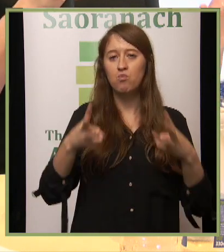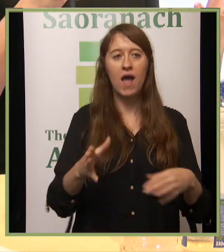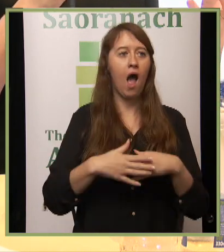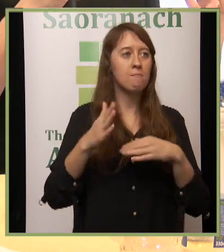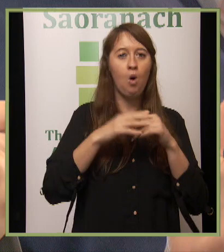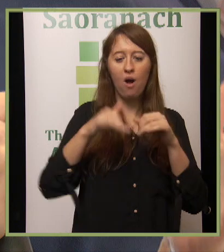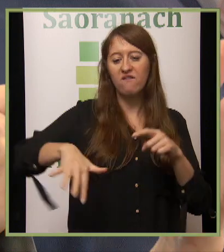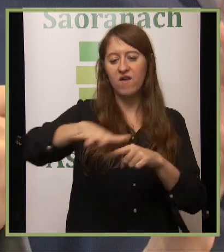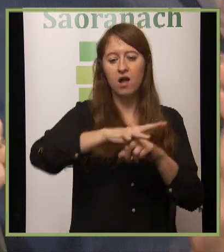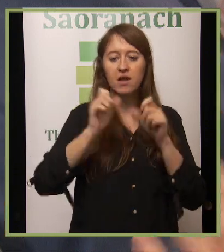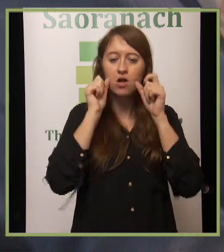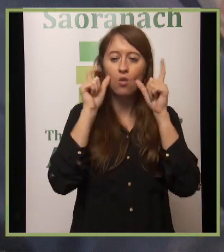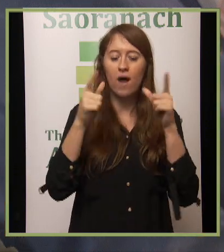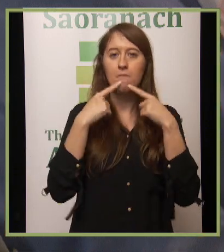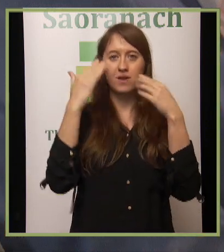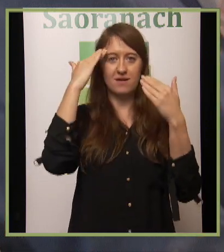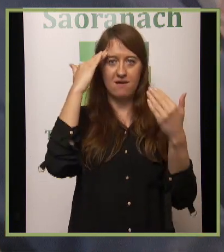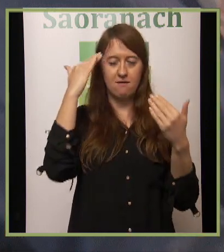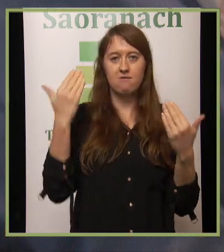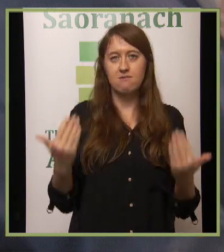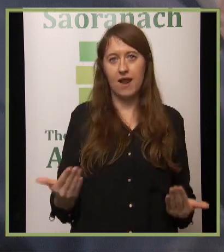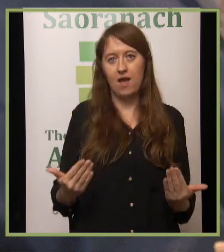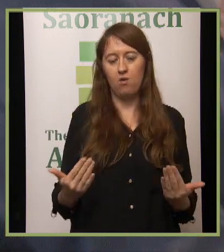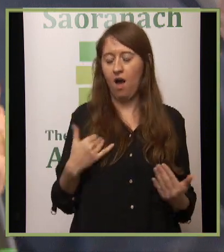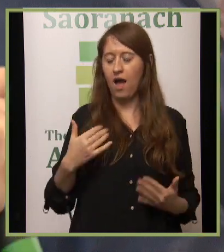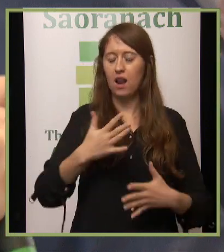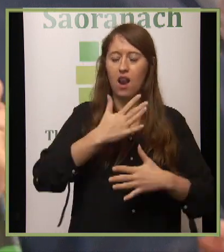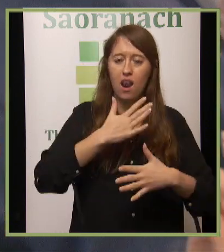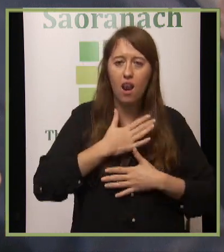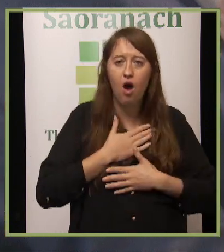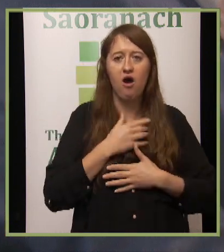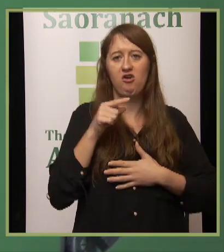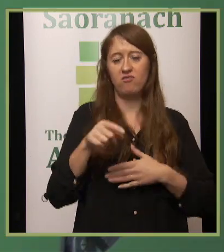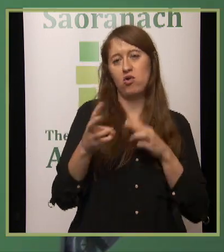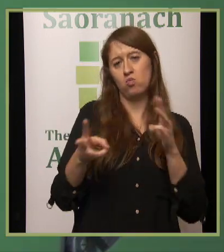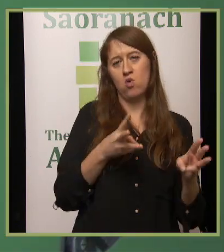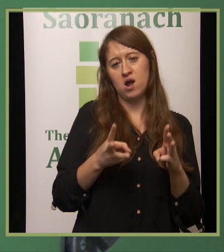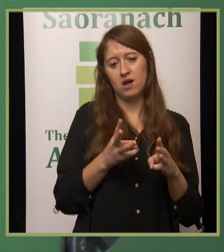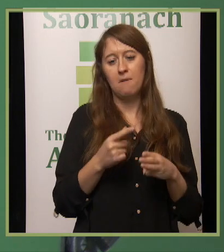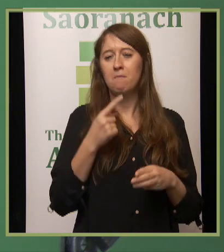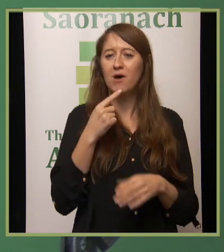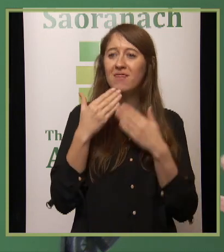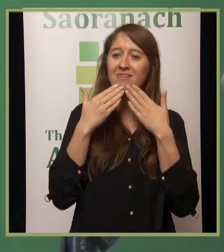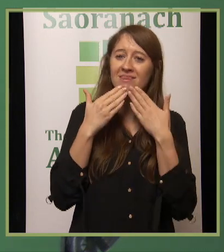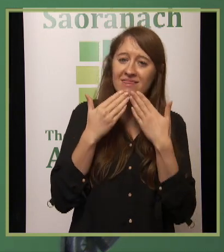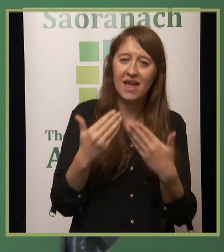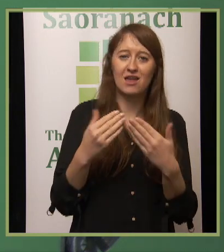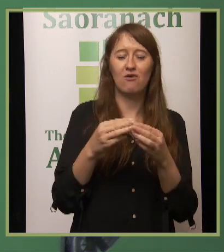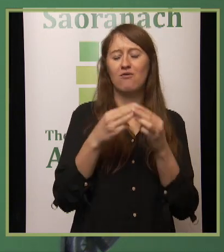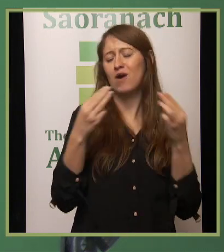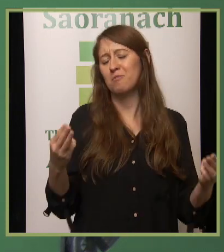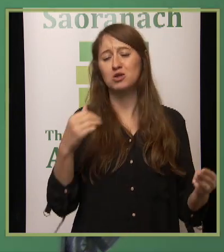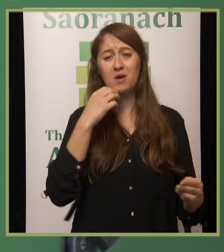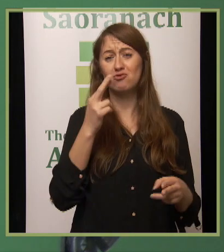but I now know the work that I love doing. So thank you, because I think it will totally change